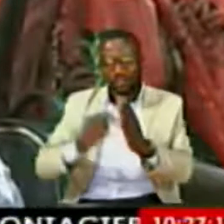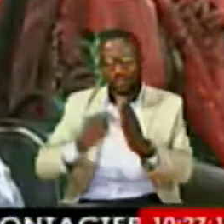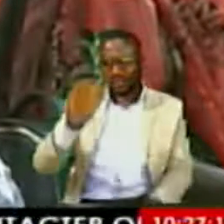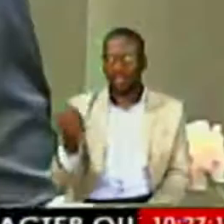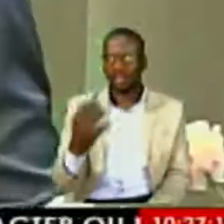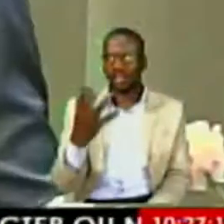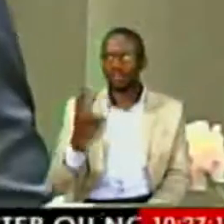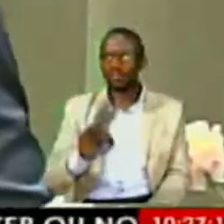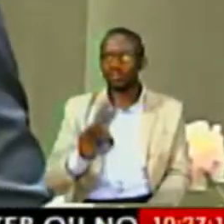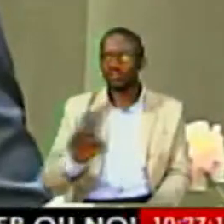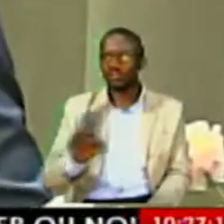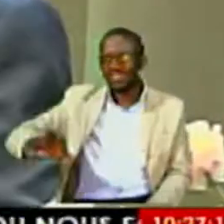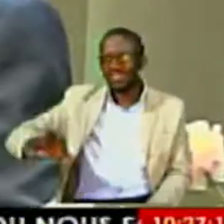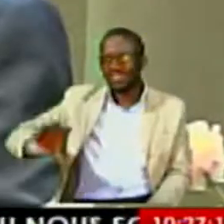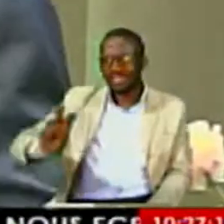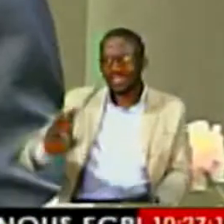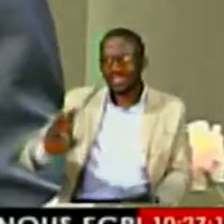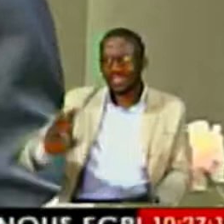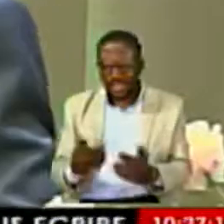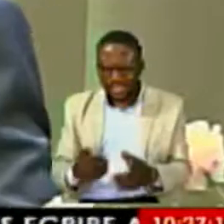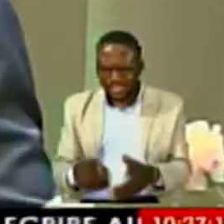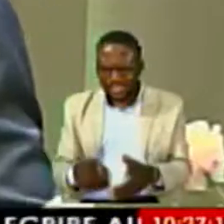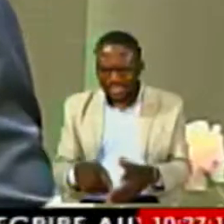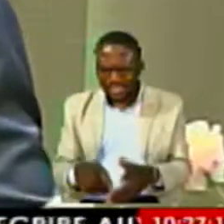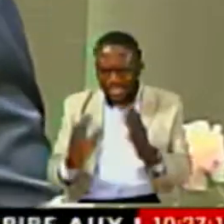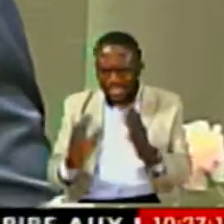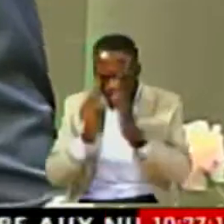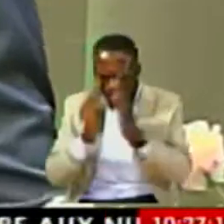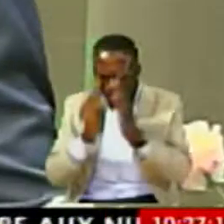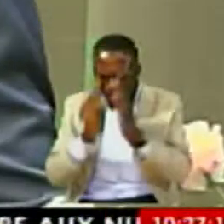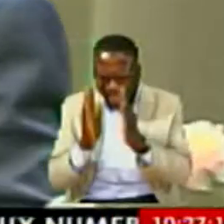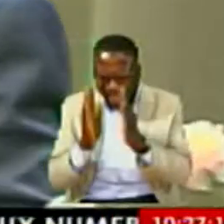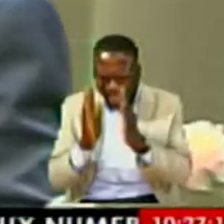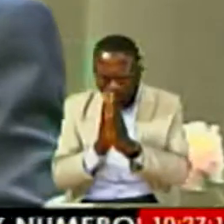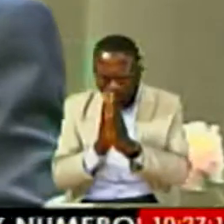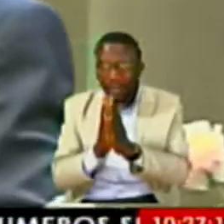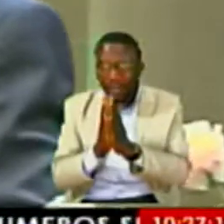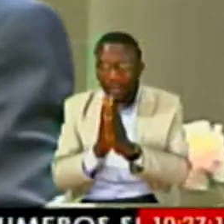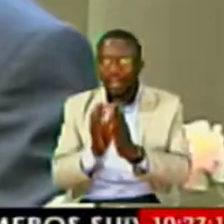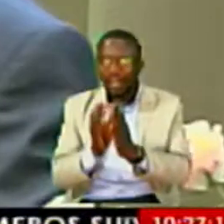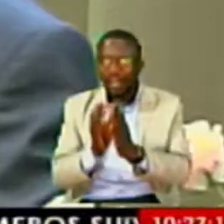verse 36, quand il priait, when he was praying, il disait, he was saying, Abba,